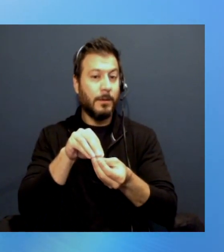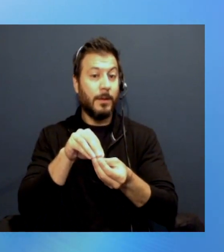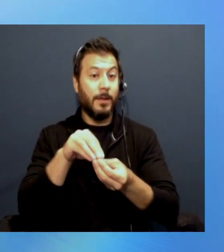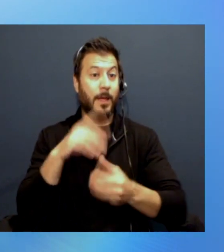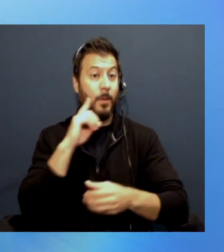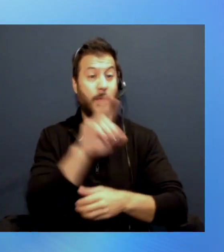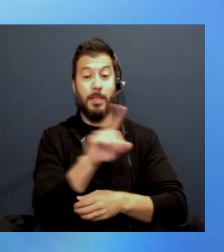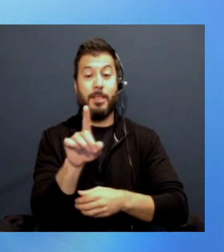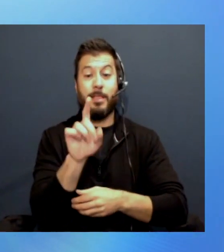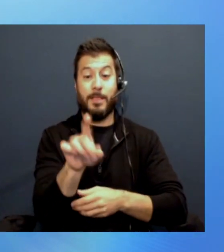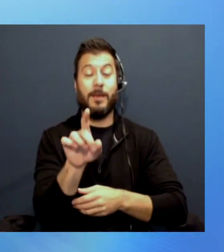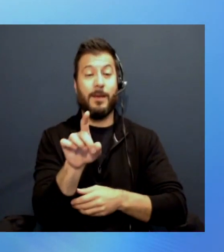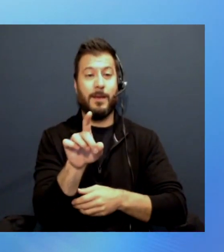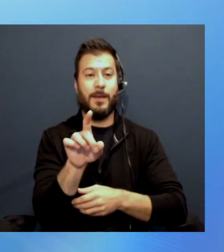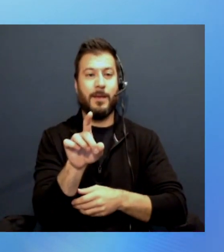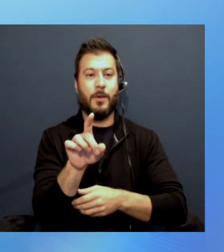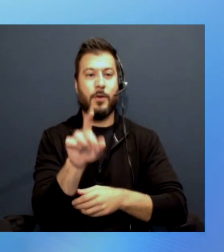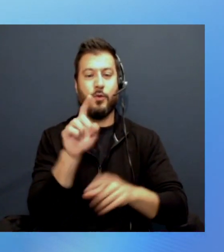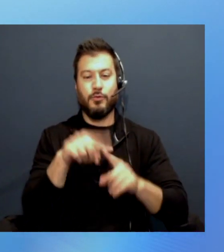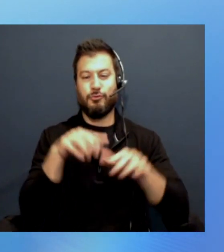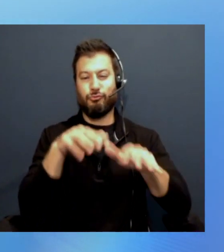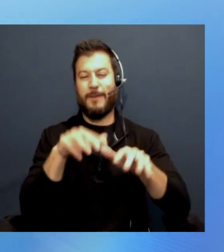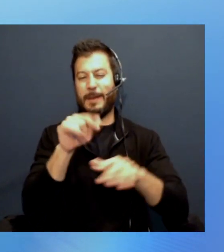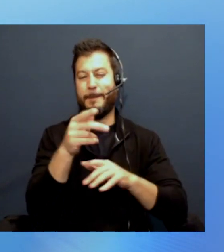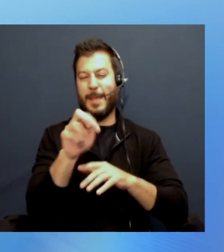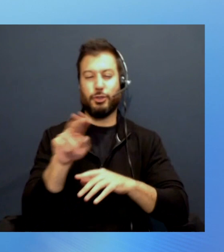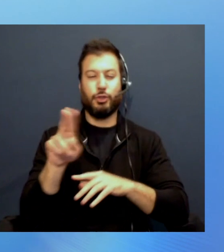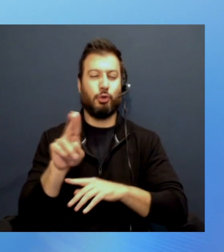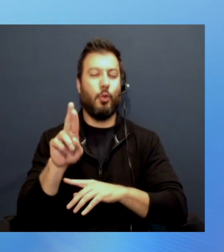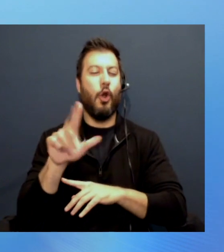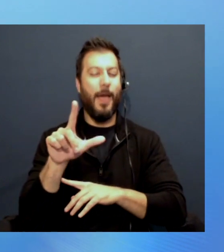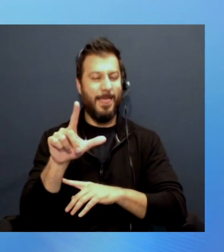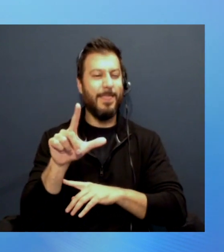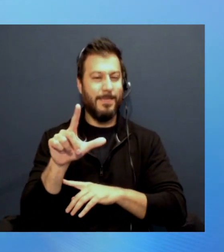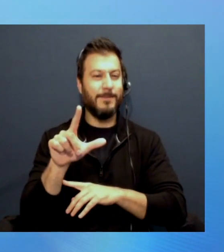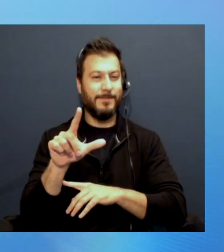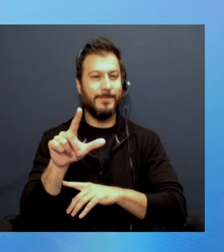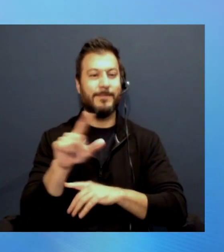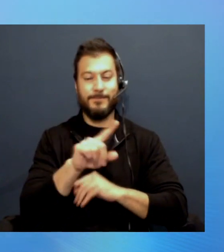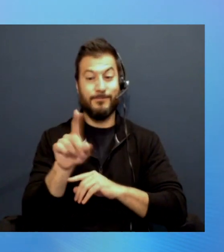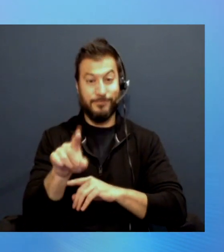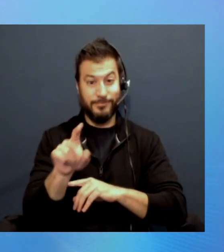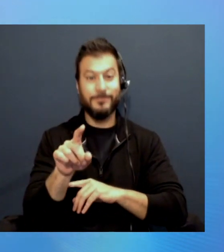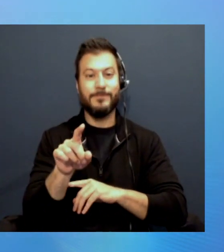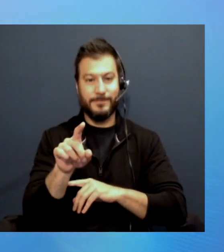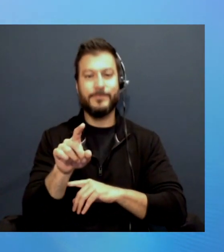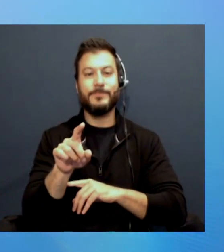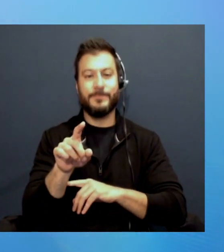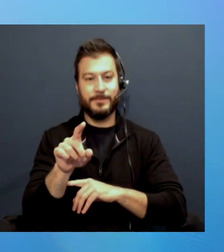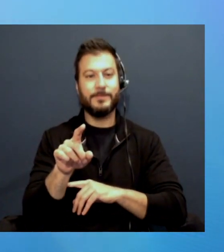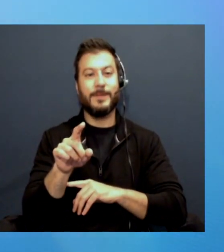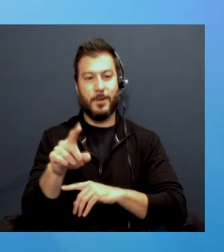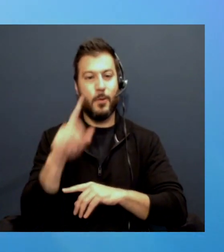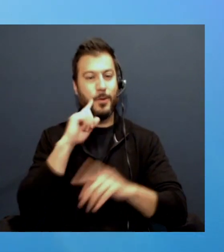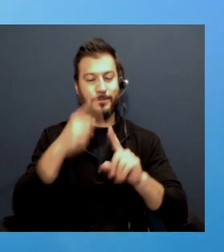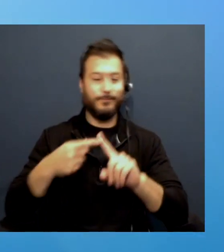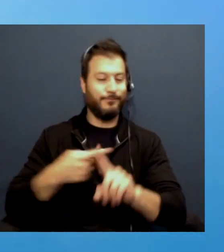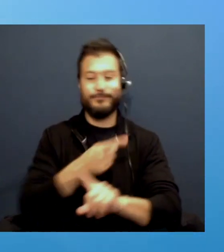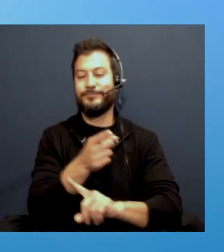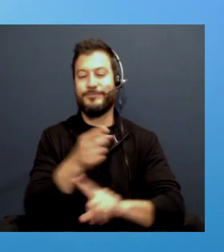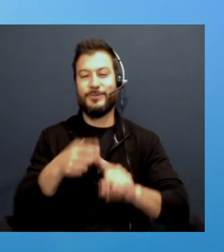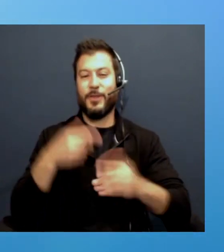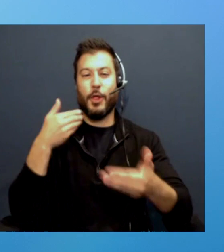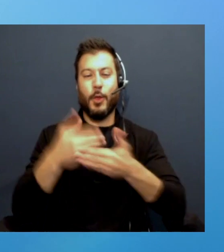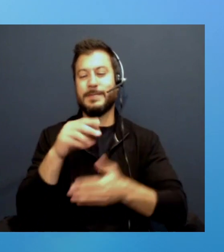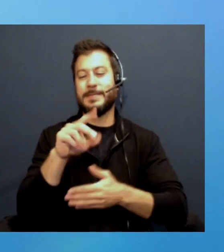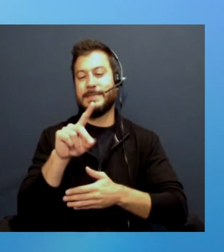deployment. When I will click this, I will go to the traffic manager URL, so the global DNS load balancer, and that